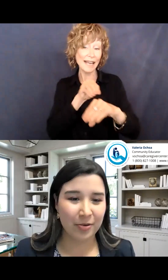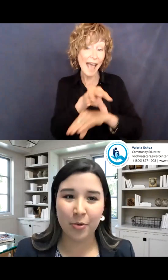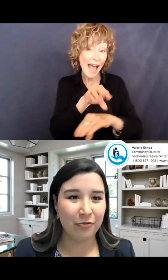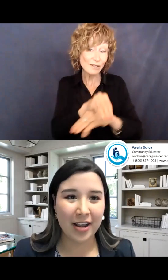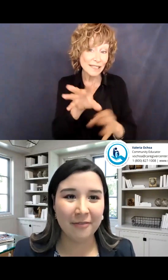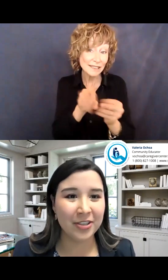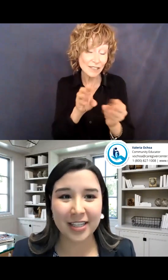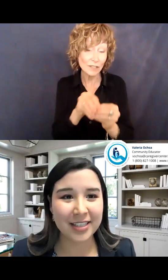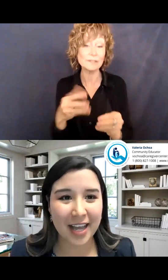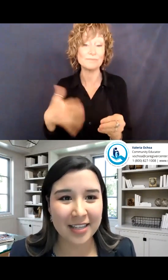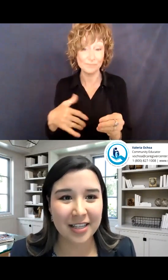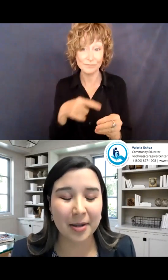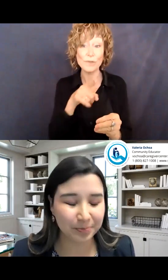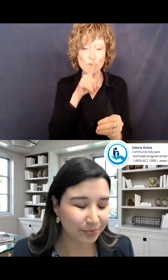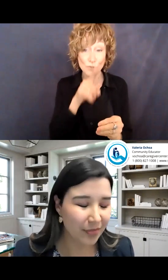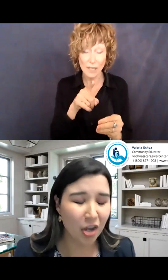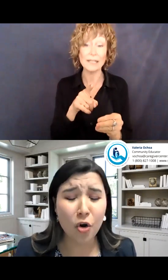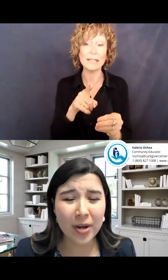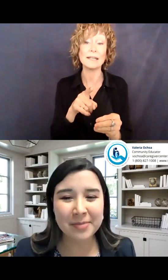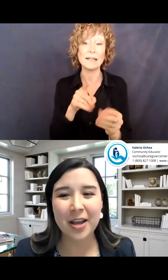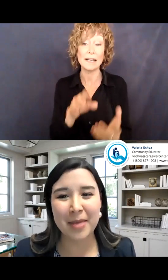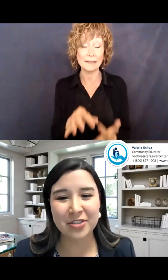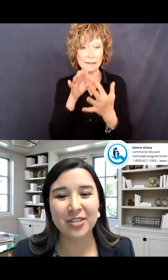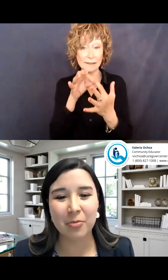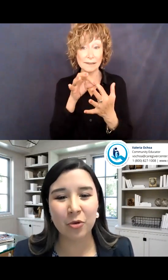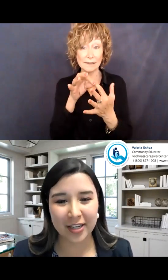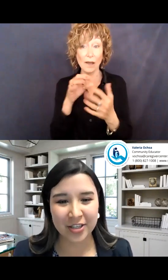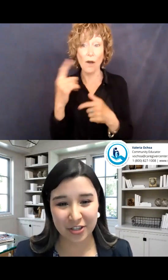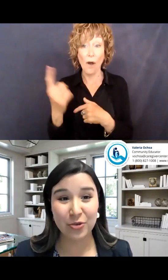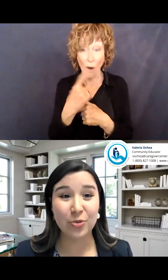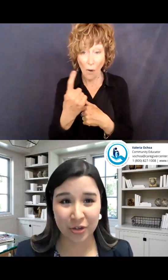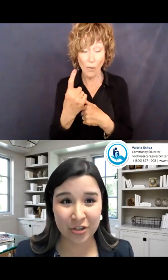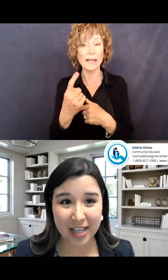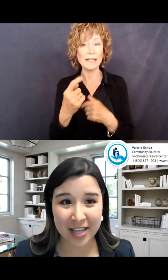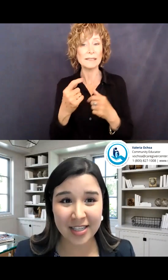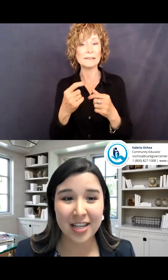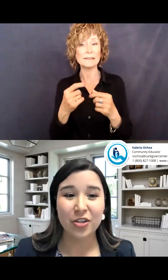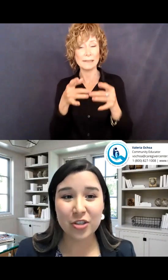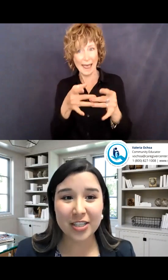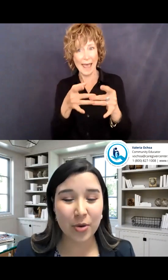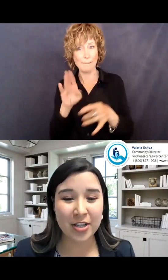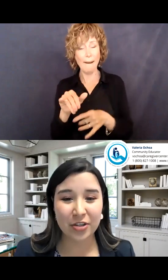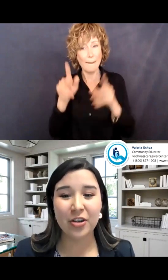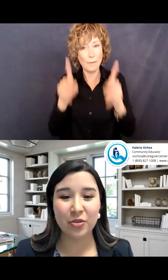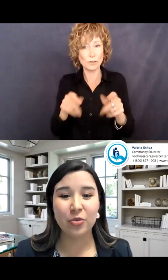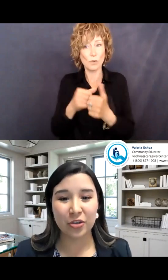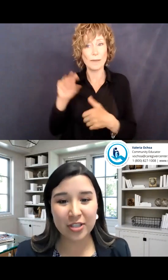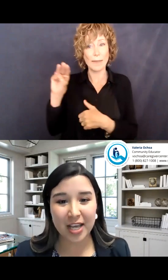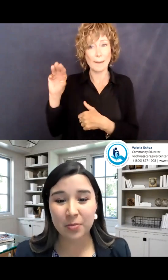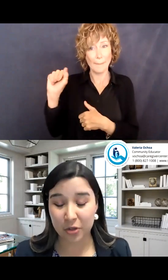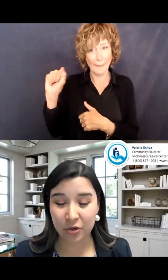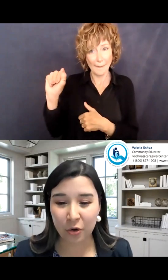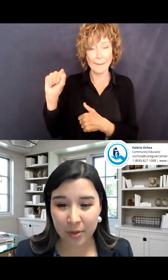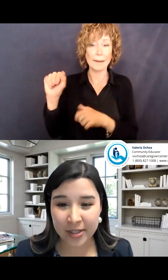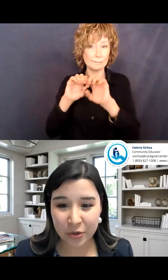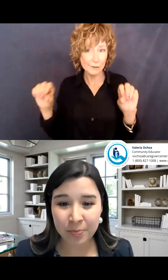they're facilitated always by a master's level clinician who understands your situation and who